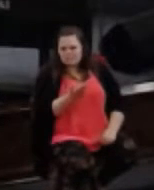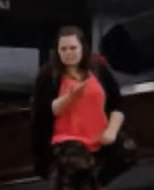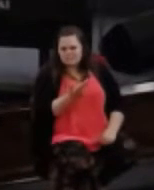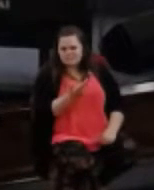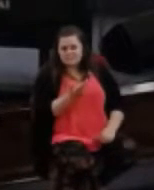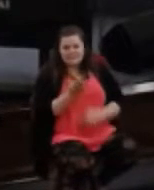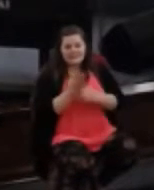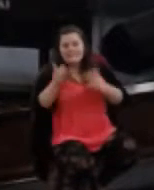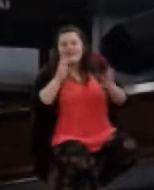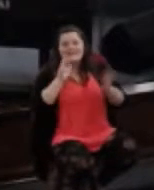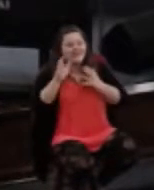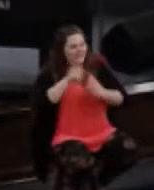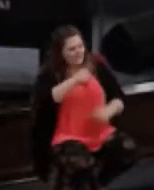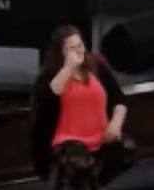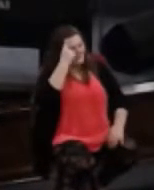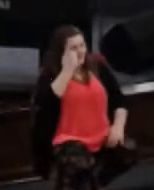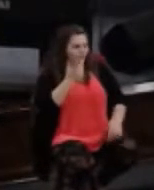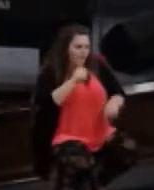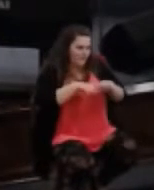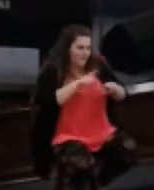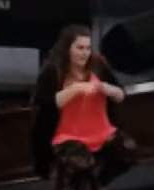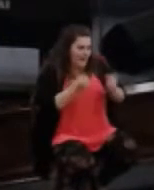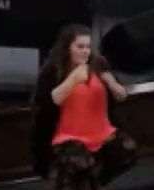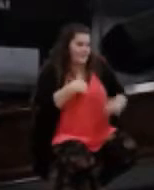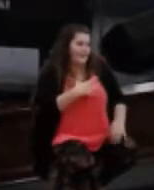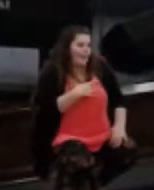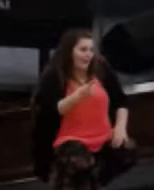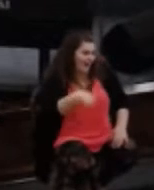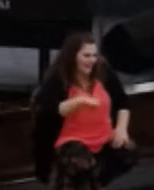Some of you are laughing because you're thinking it depends on how much I like them.